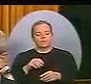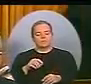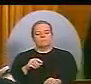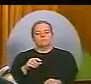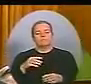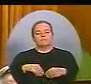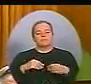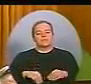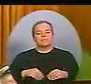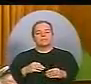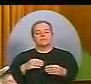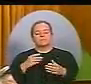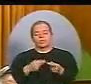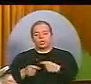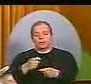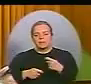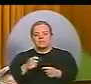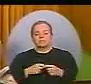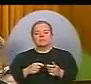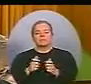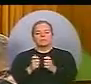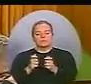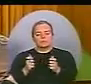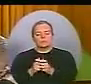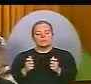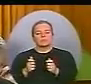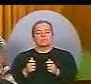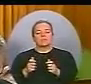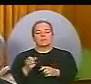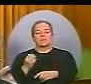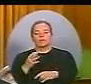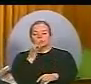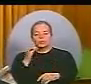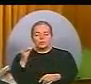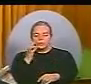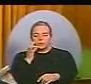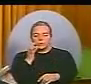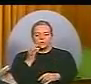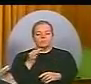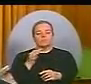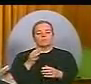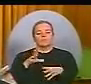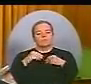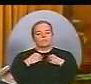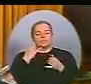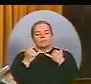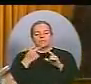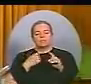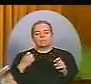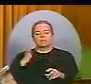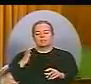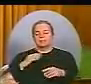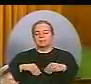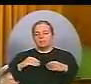They received insider information about the joint venture between Progress Energy and a Chinese state-owned Petronas. Mr. Speaker,